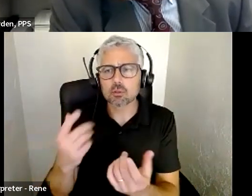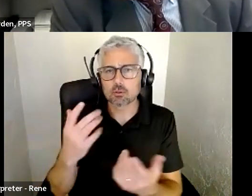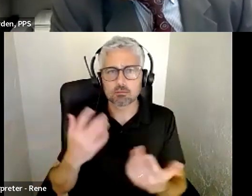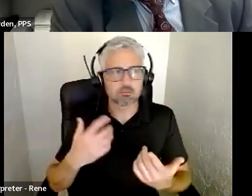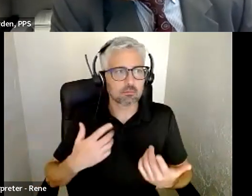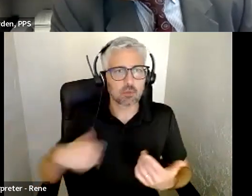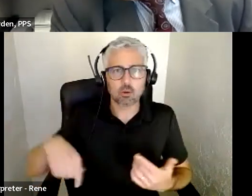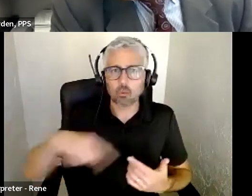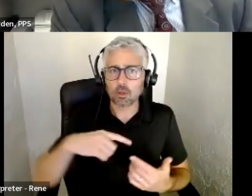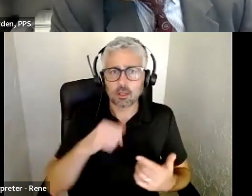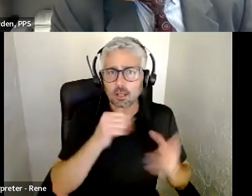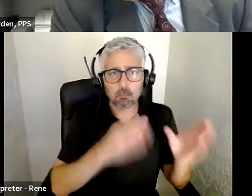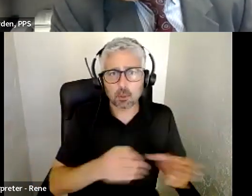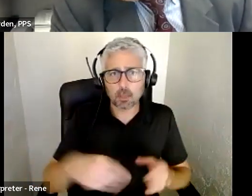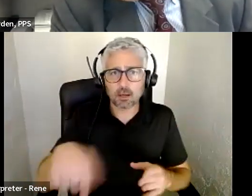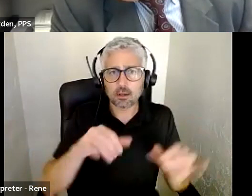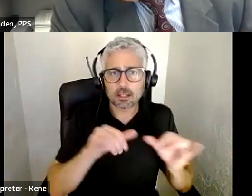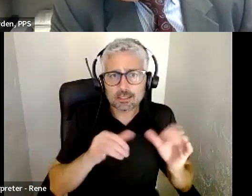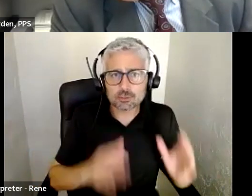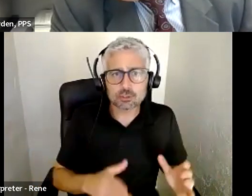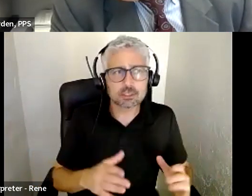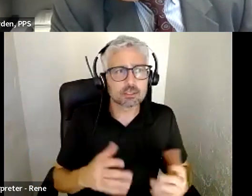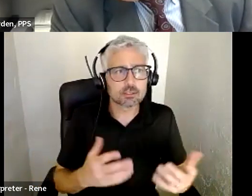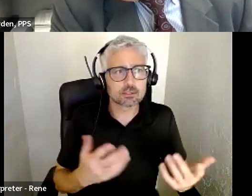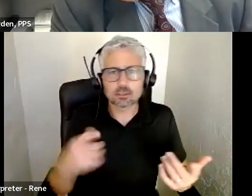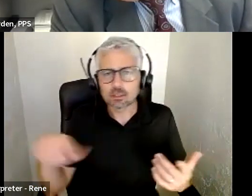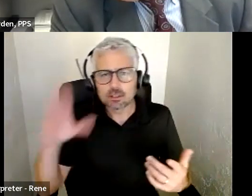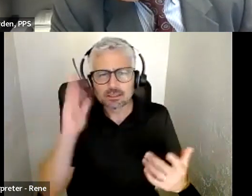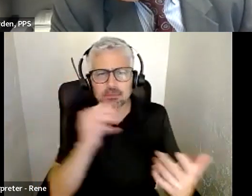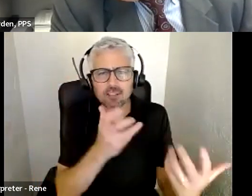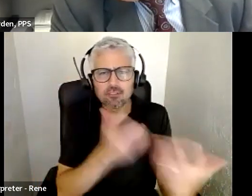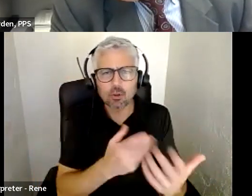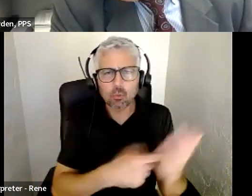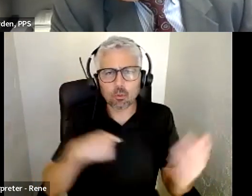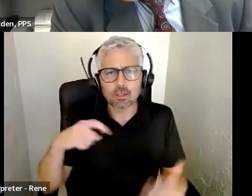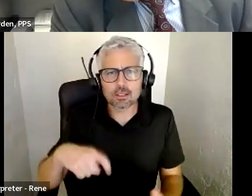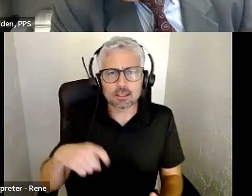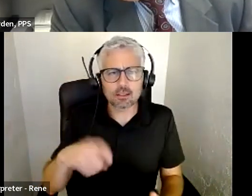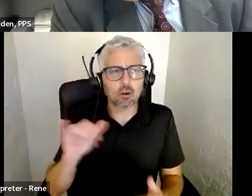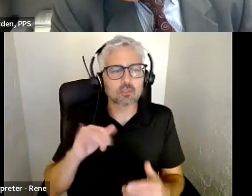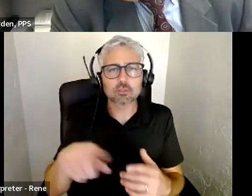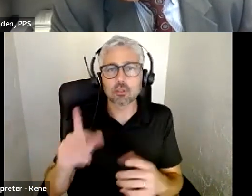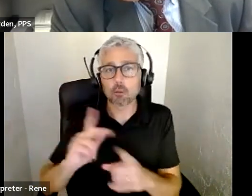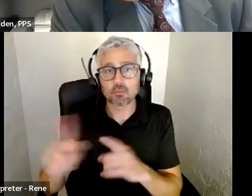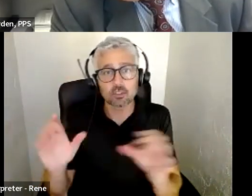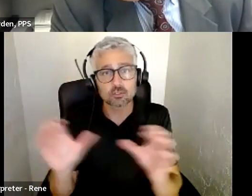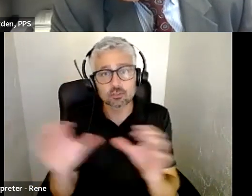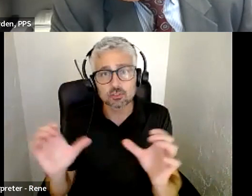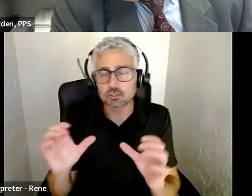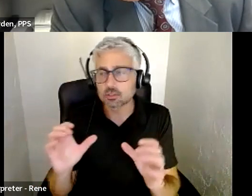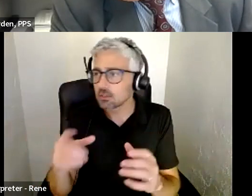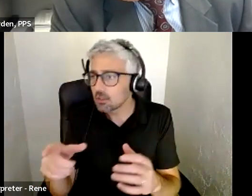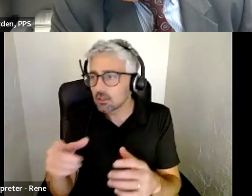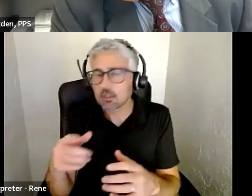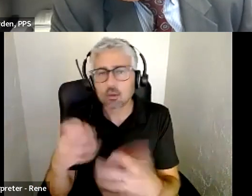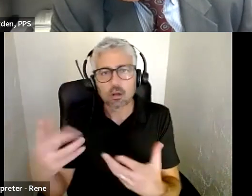to prepare our engineers and also our professional certifications to actually prepare them to be able to participate in a